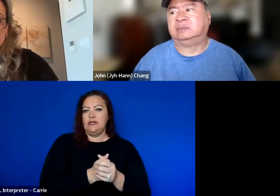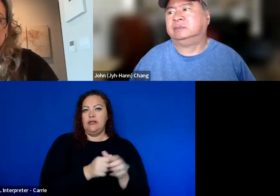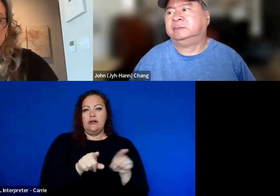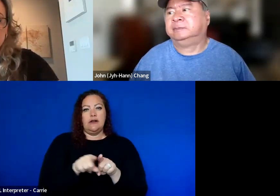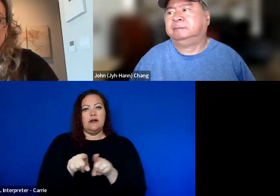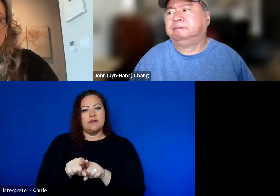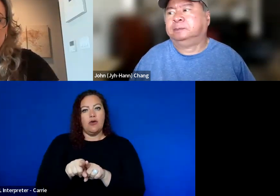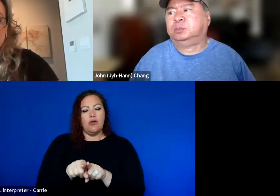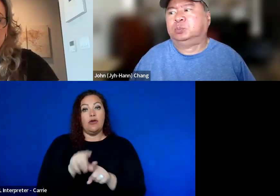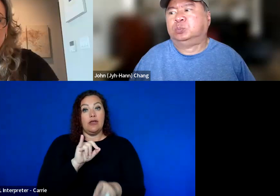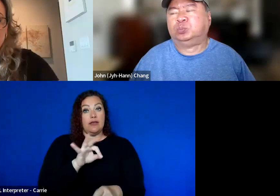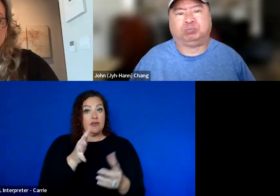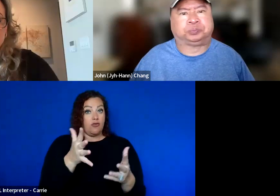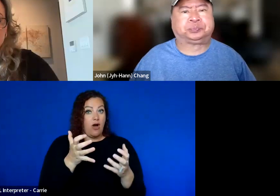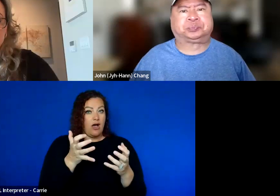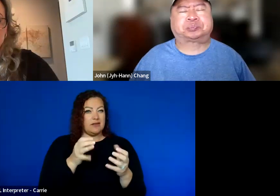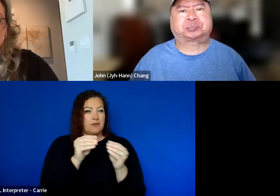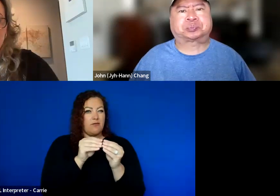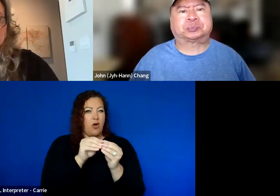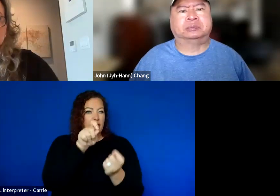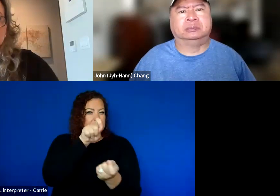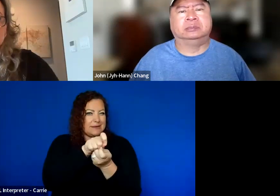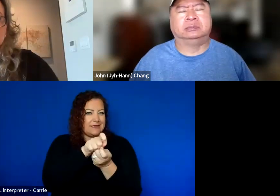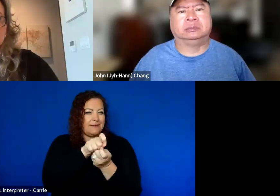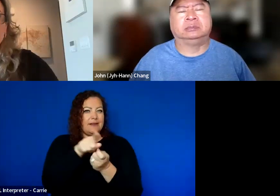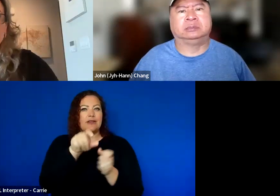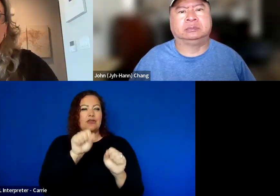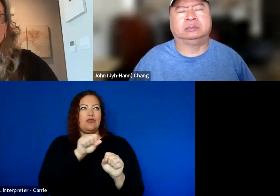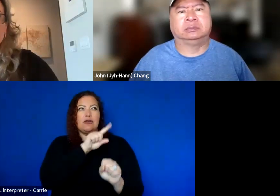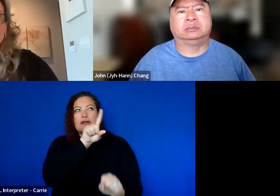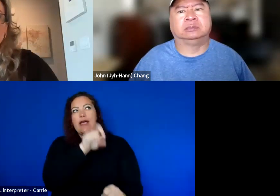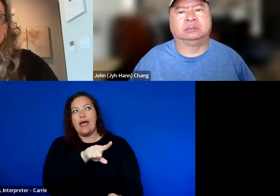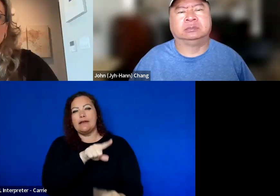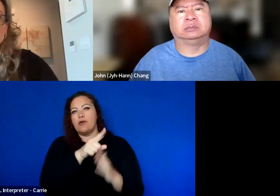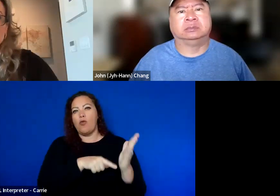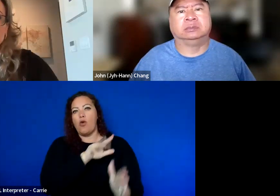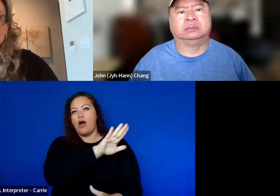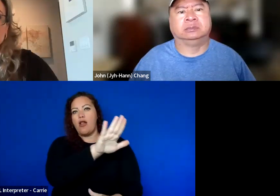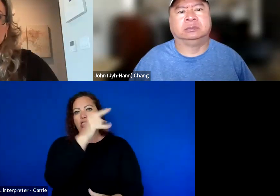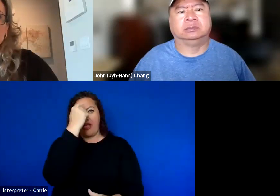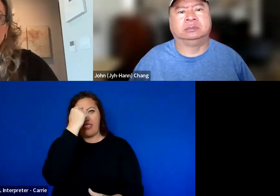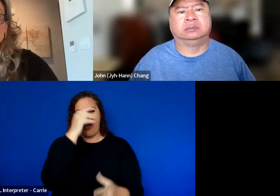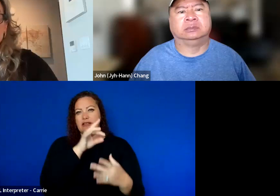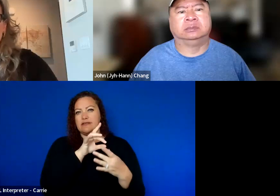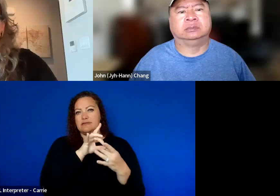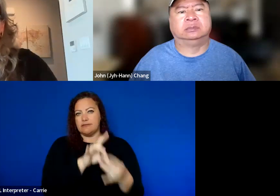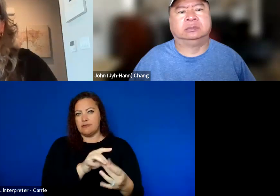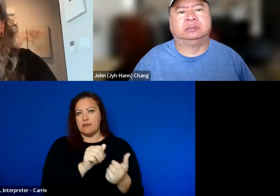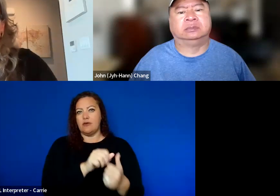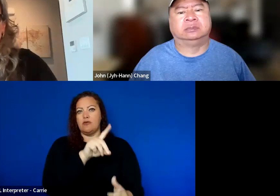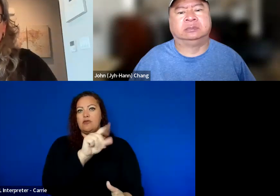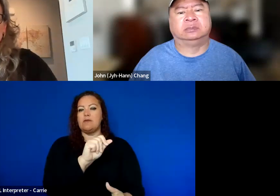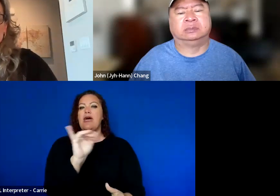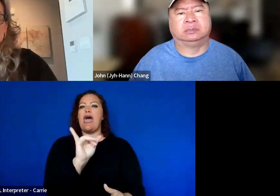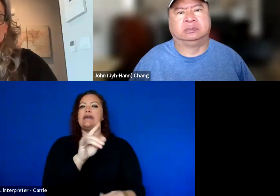Also, if you want to get more specific, you can ask them what their thoughts on disability as